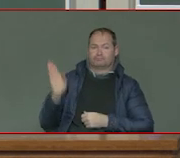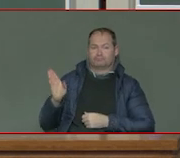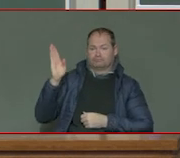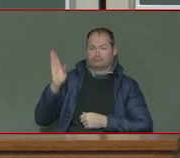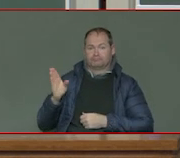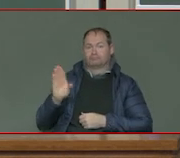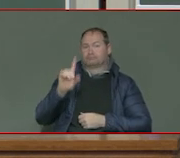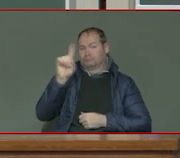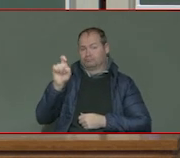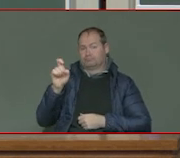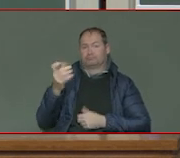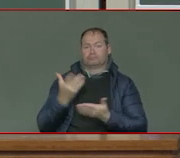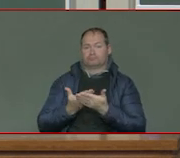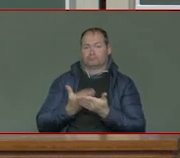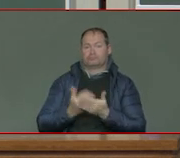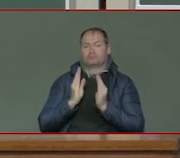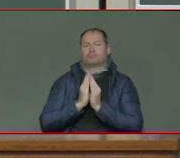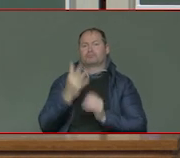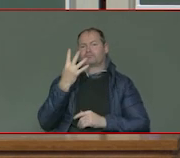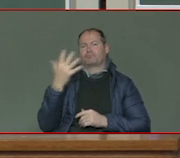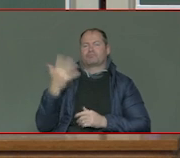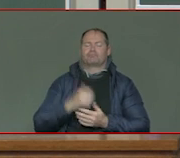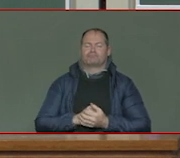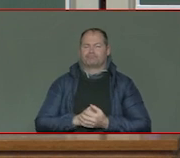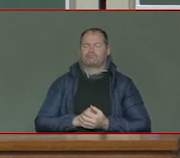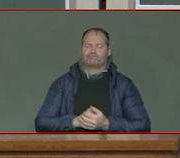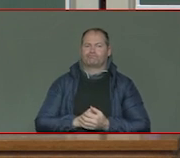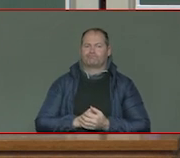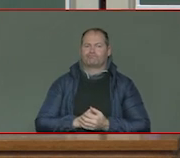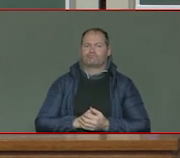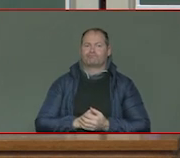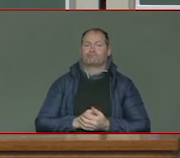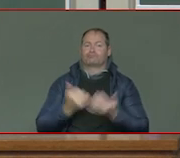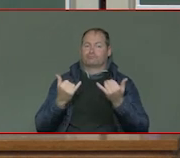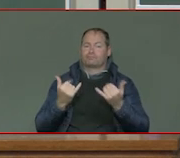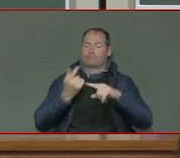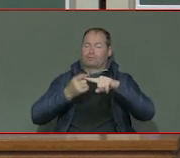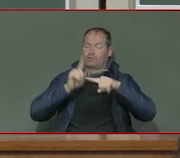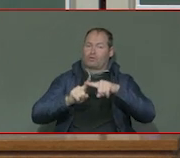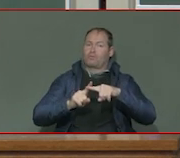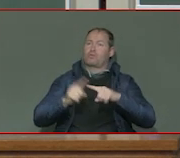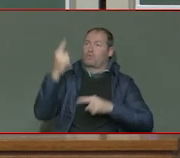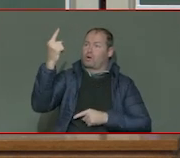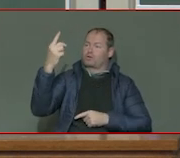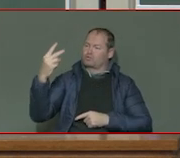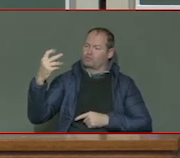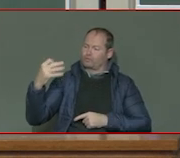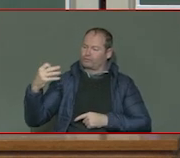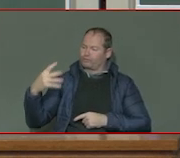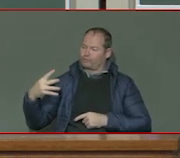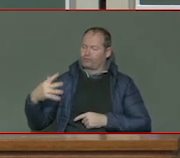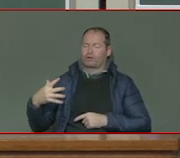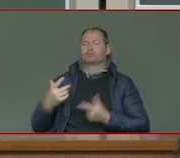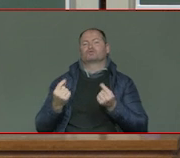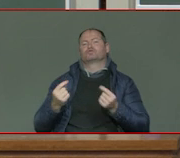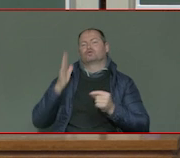be asked. 4 to 5 marks, and I'm going to do an example of each with you, but I first want